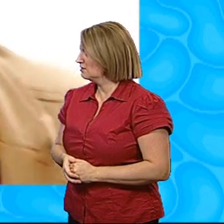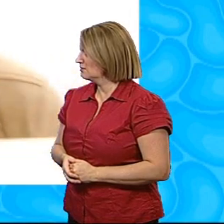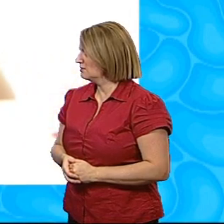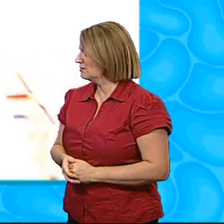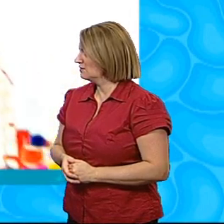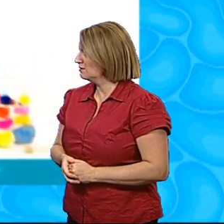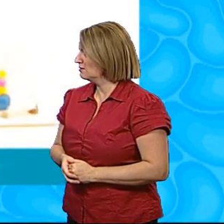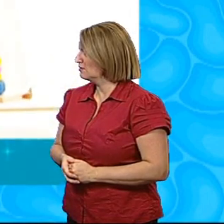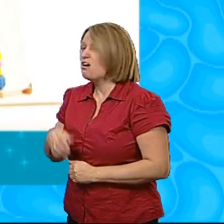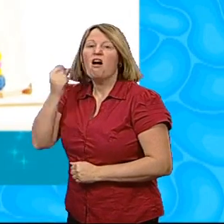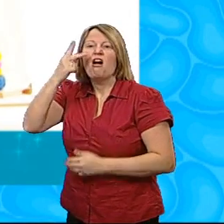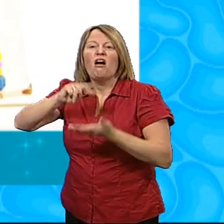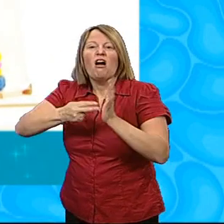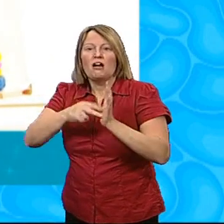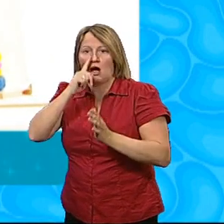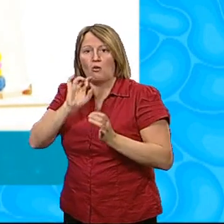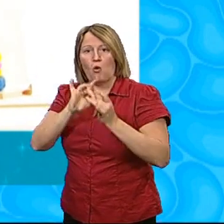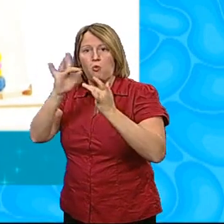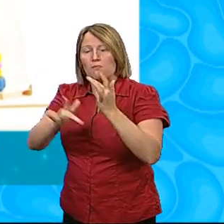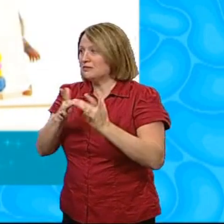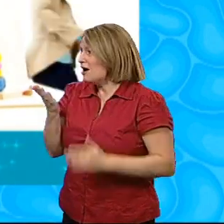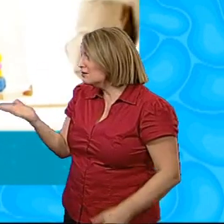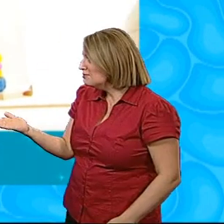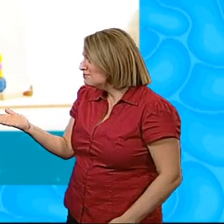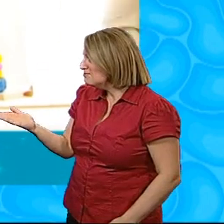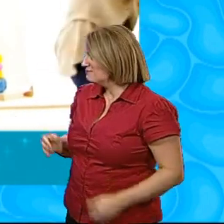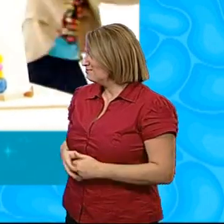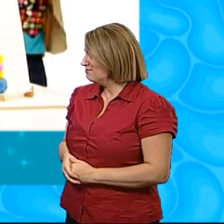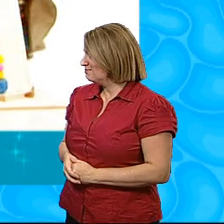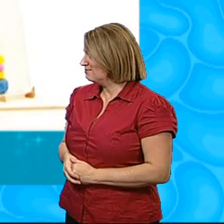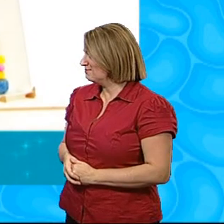If you like making things like Mr. Maker, visit